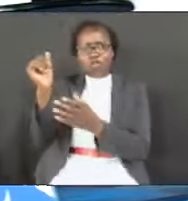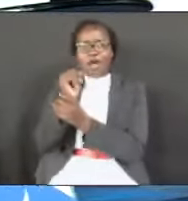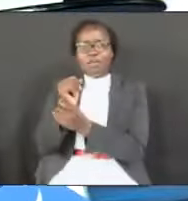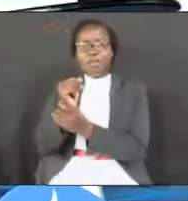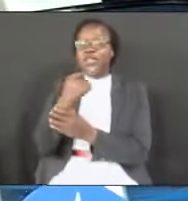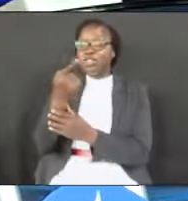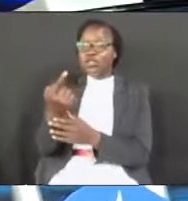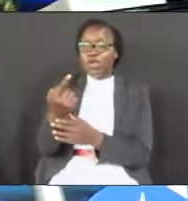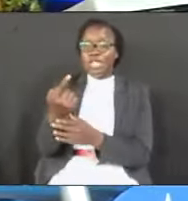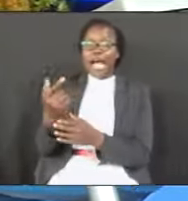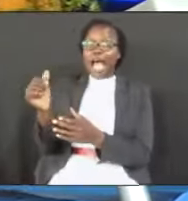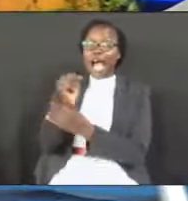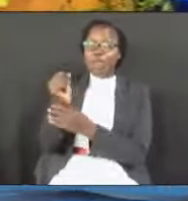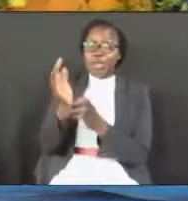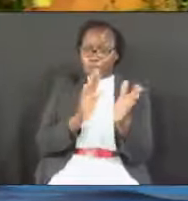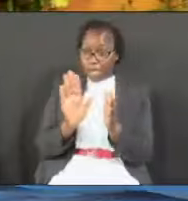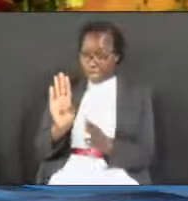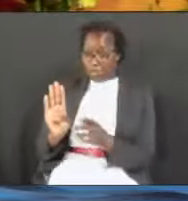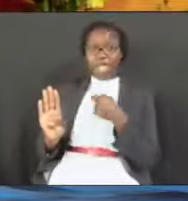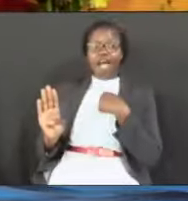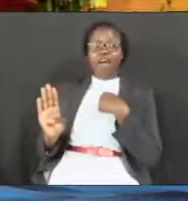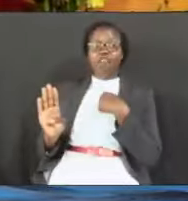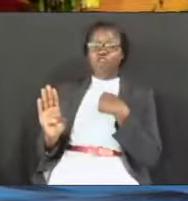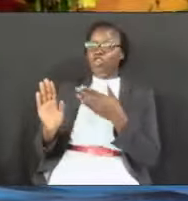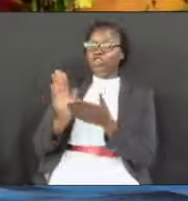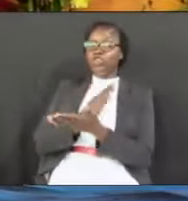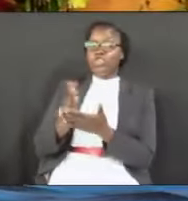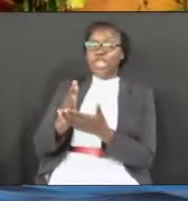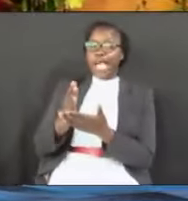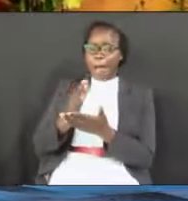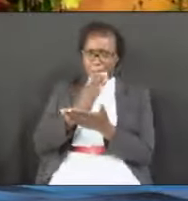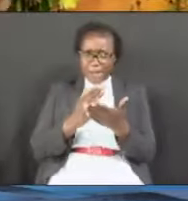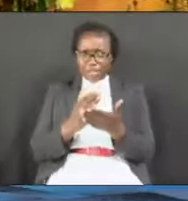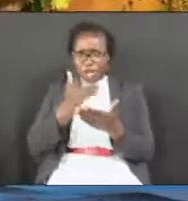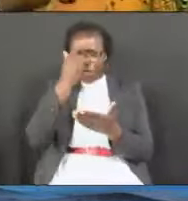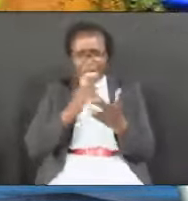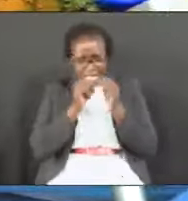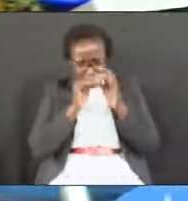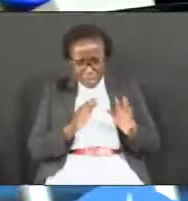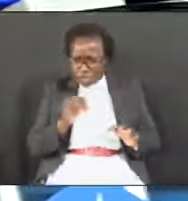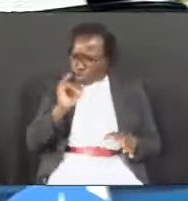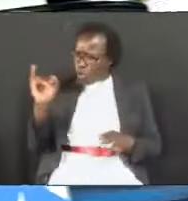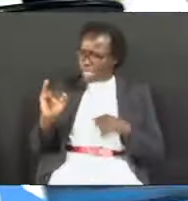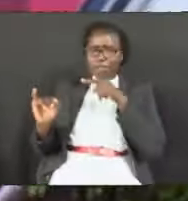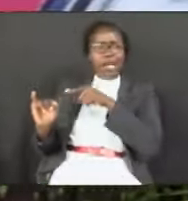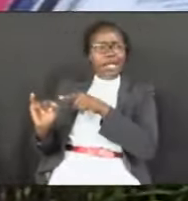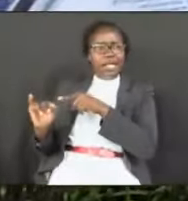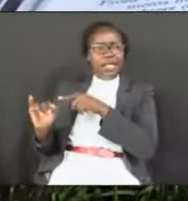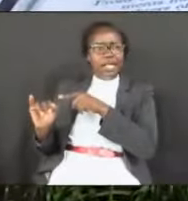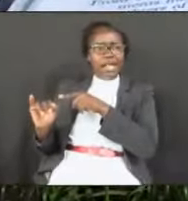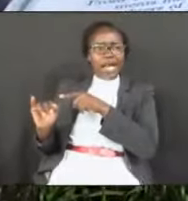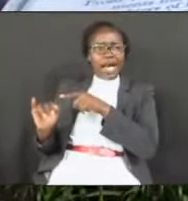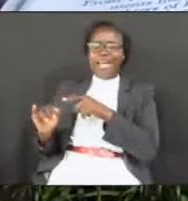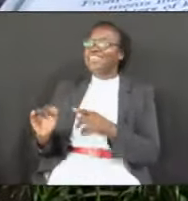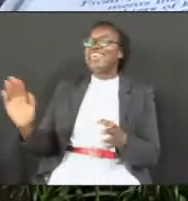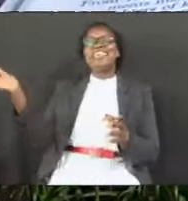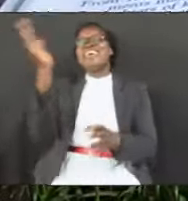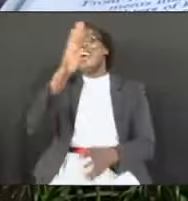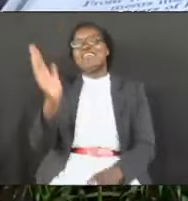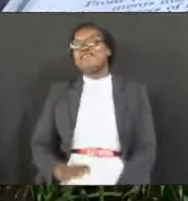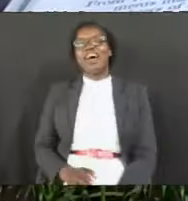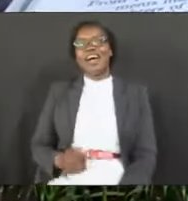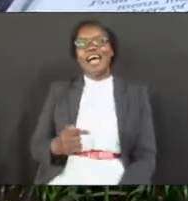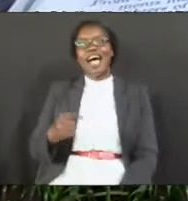discover that Abraham has a plan B to give a portion of Isaac's blessing to Ishmael. And Sarah says, over my dead